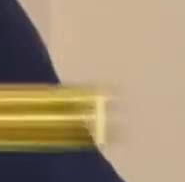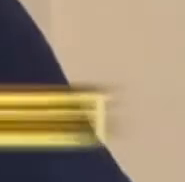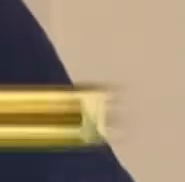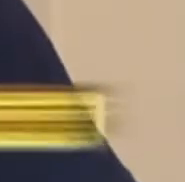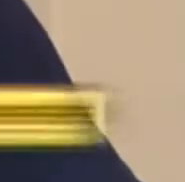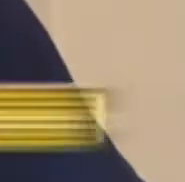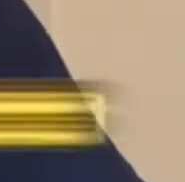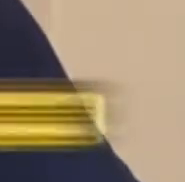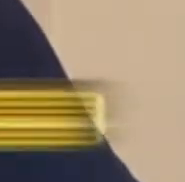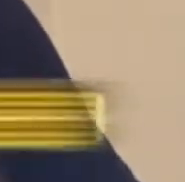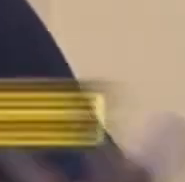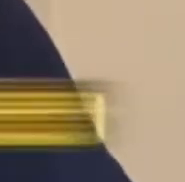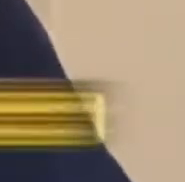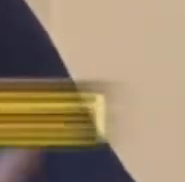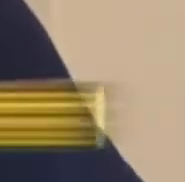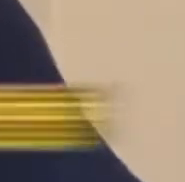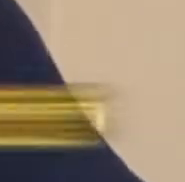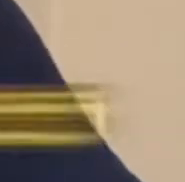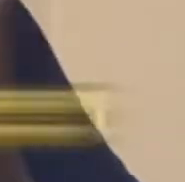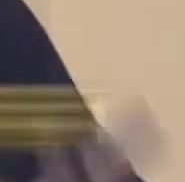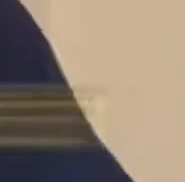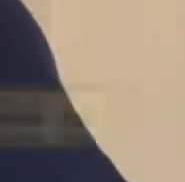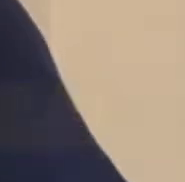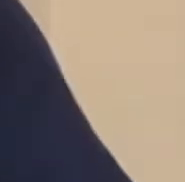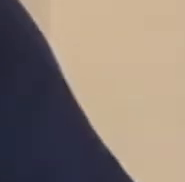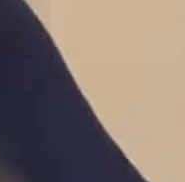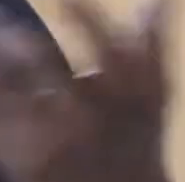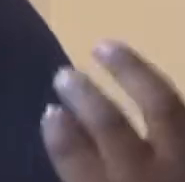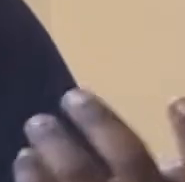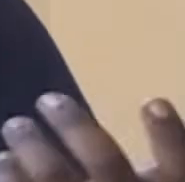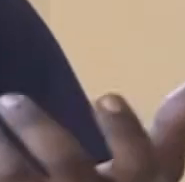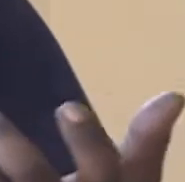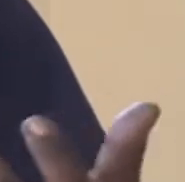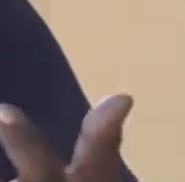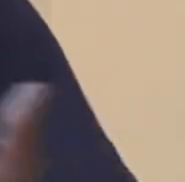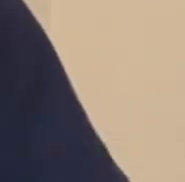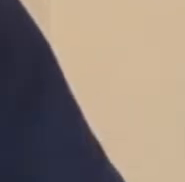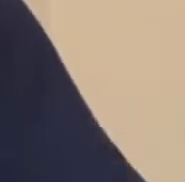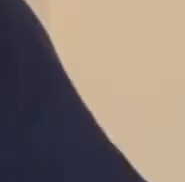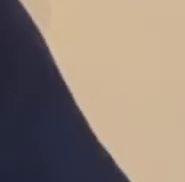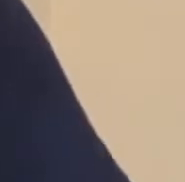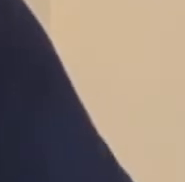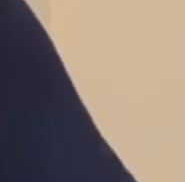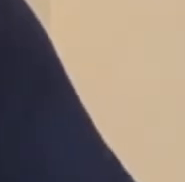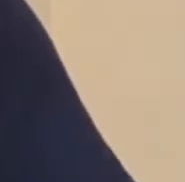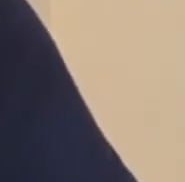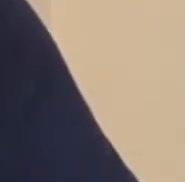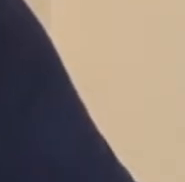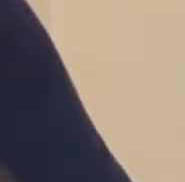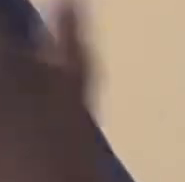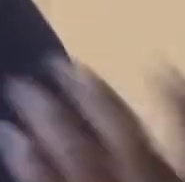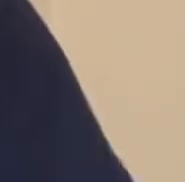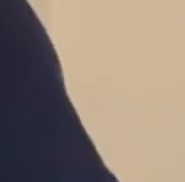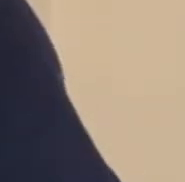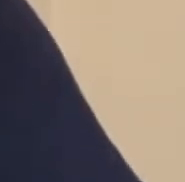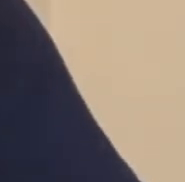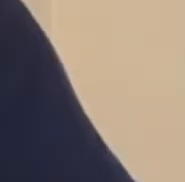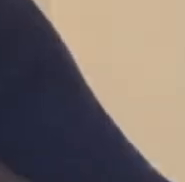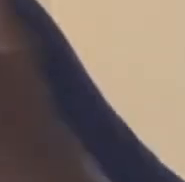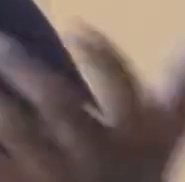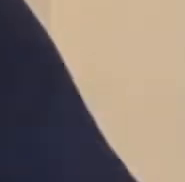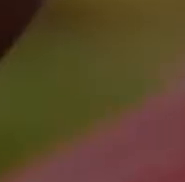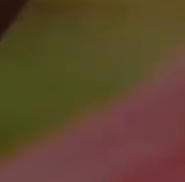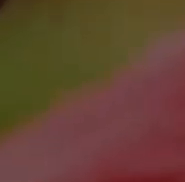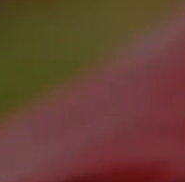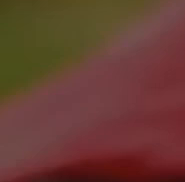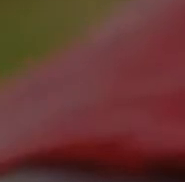the artifacts, and most of them it's either knowingly or unknowingly. For example, the folklore. That's our stories that we've